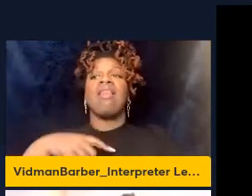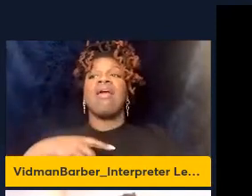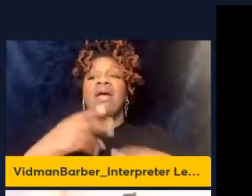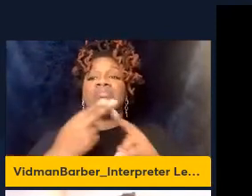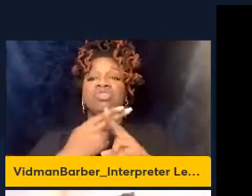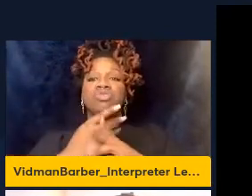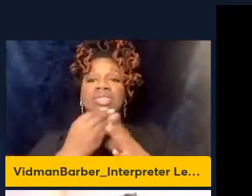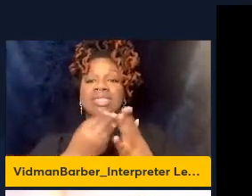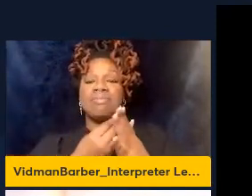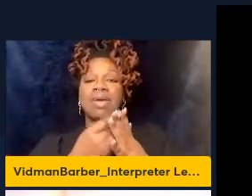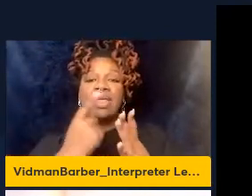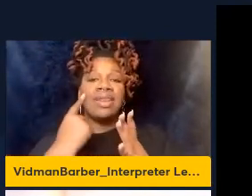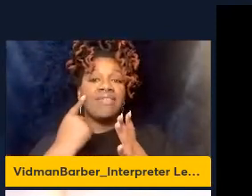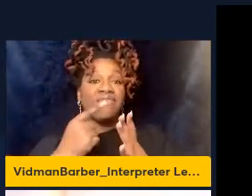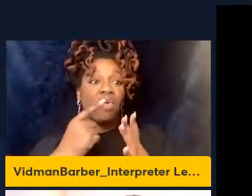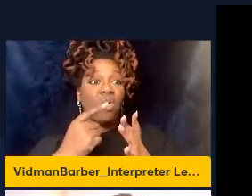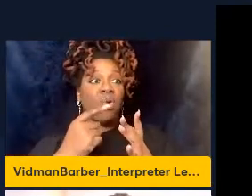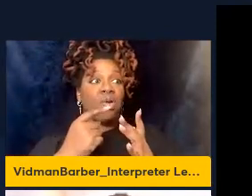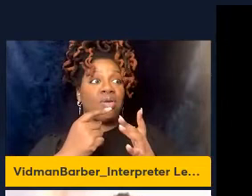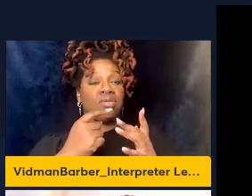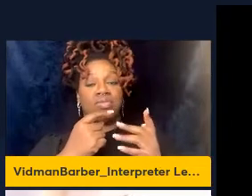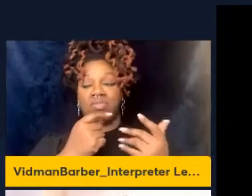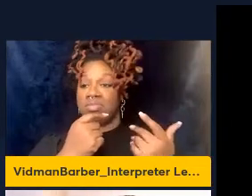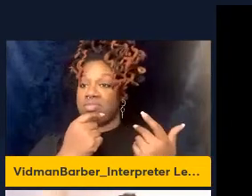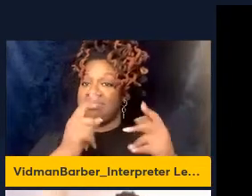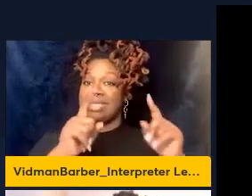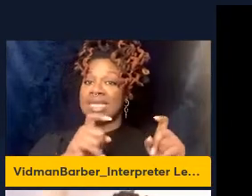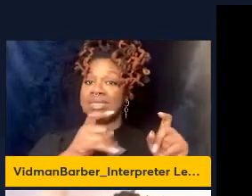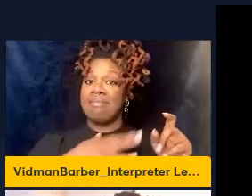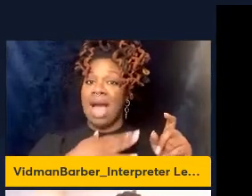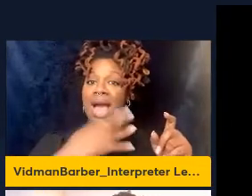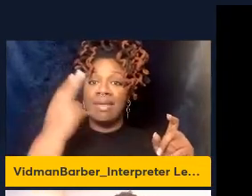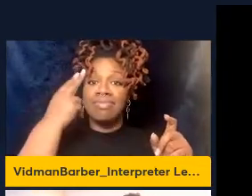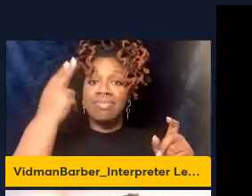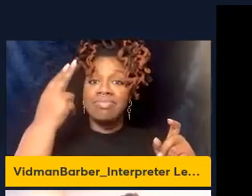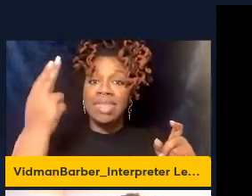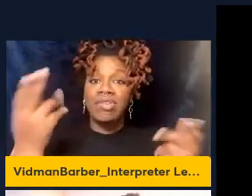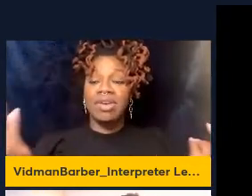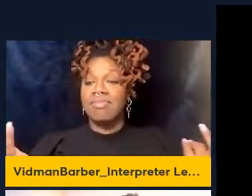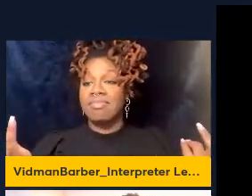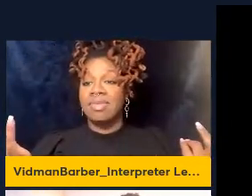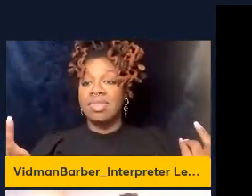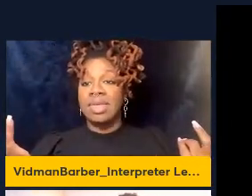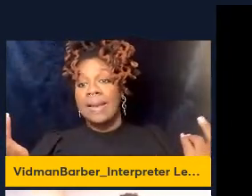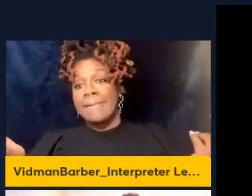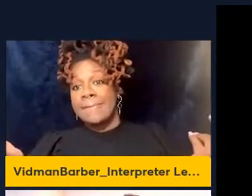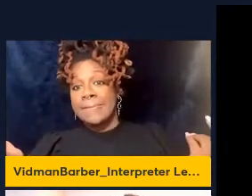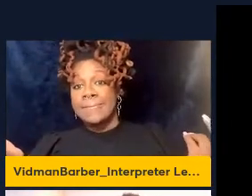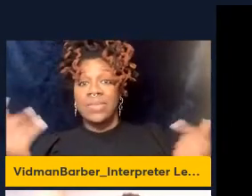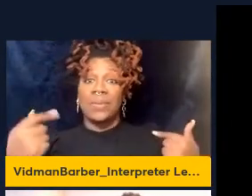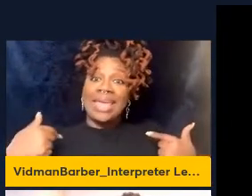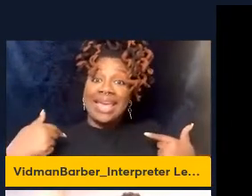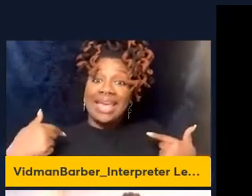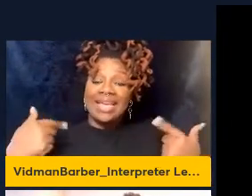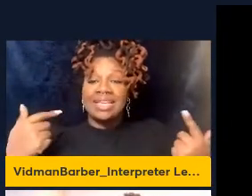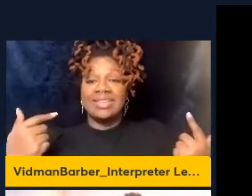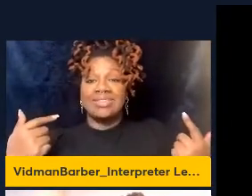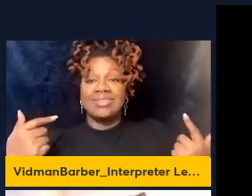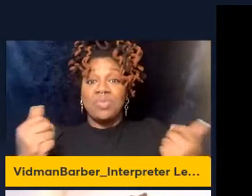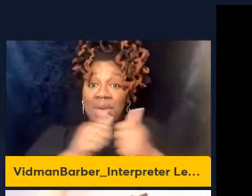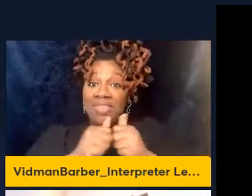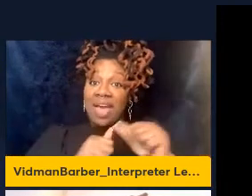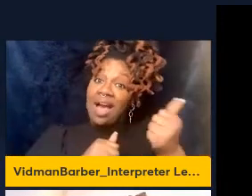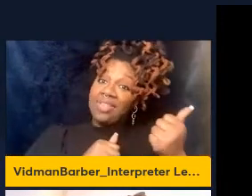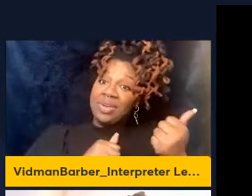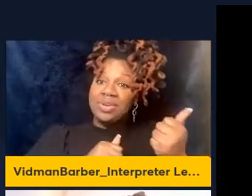that I want to do. And I'm going to try out the hypothesis or test the hypothesis that I have. So me, along with